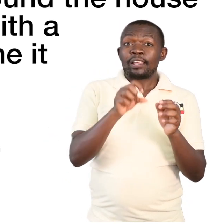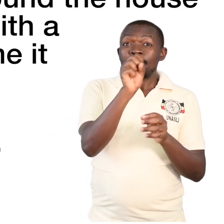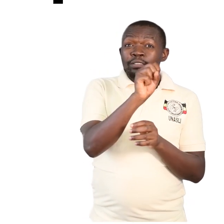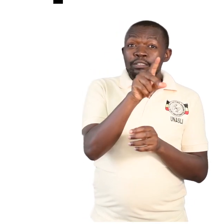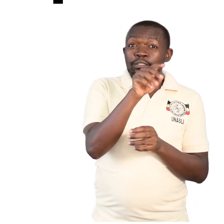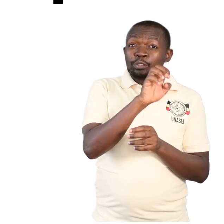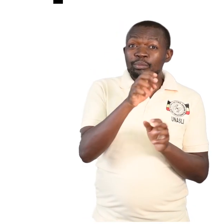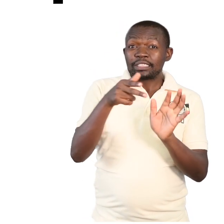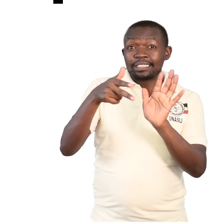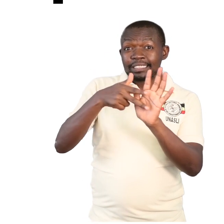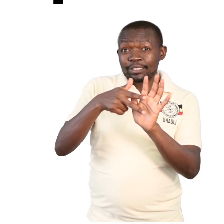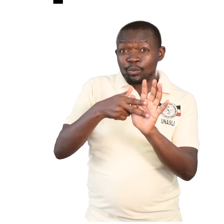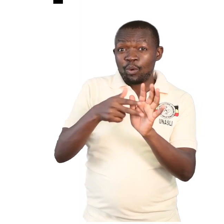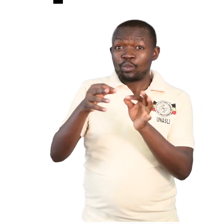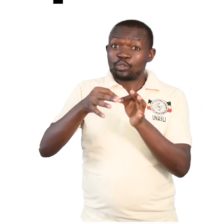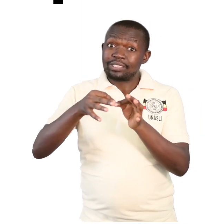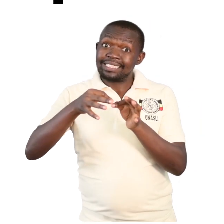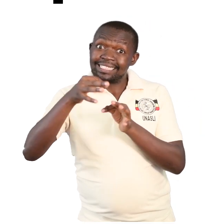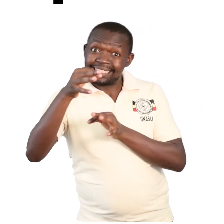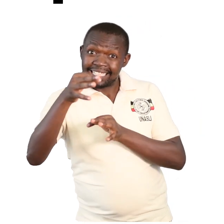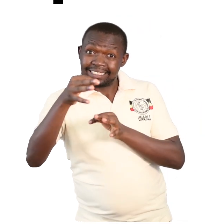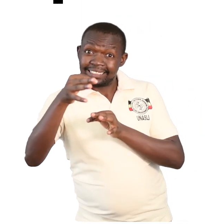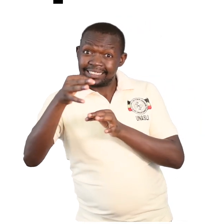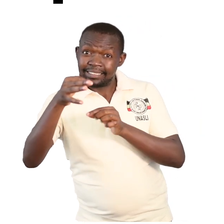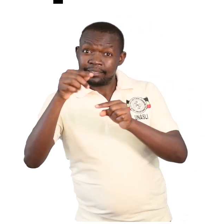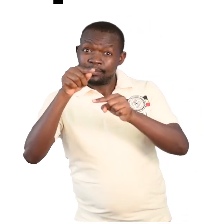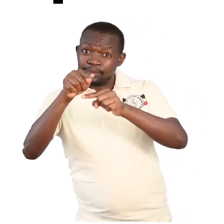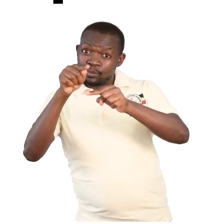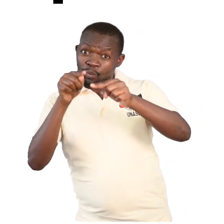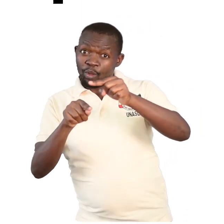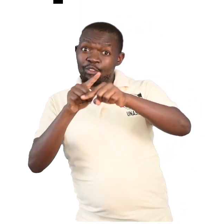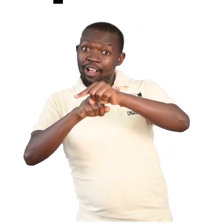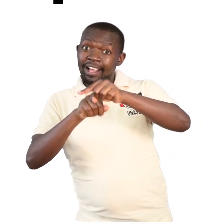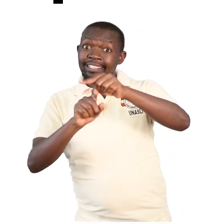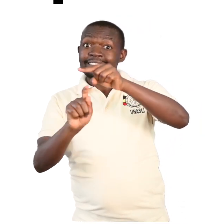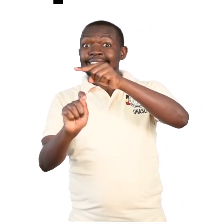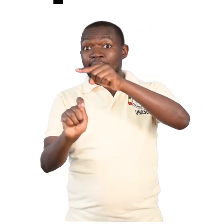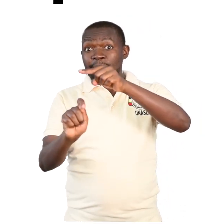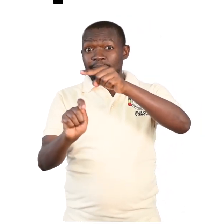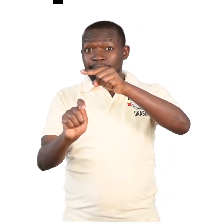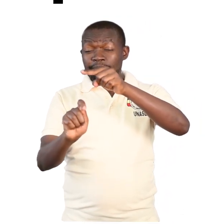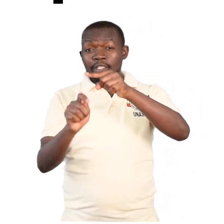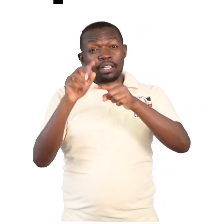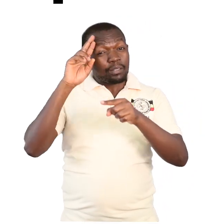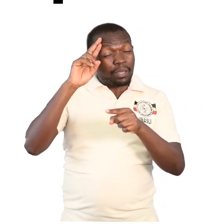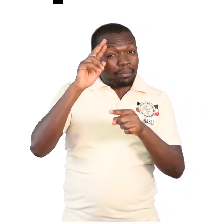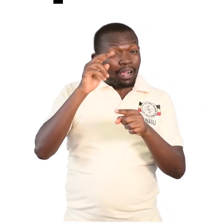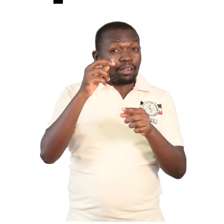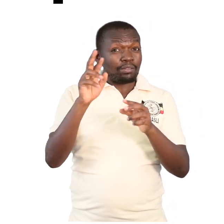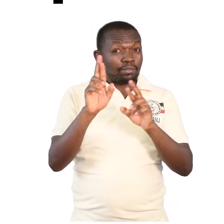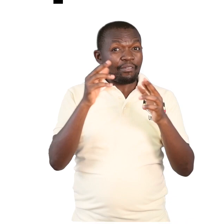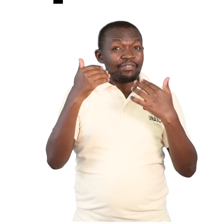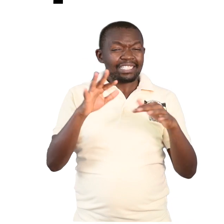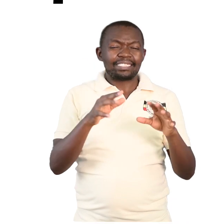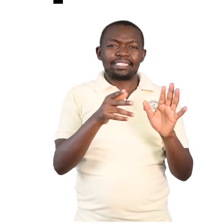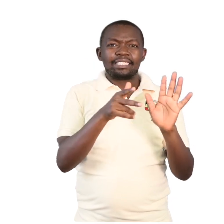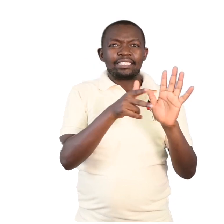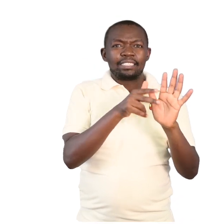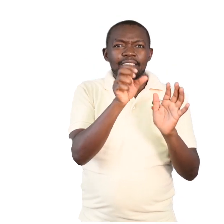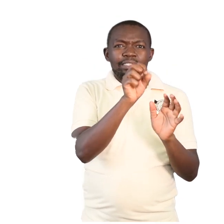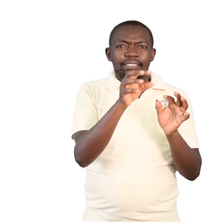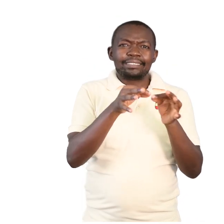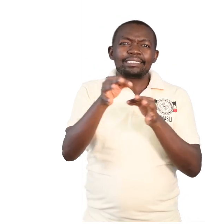to distance over time. But remember, you've already calculated the distance around the house,